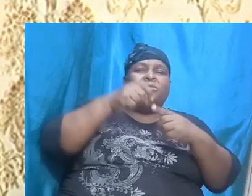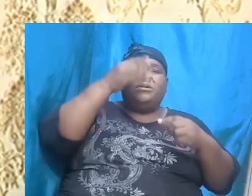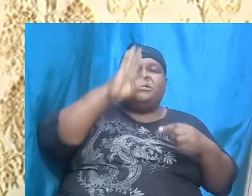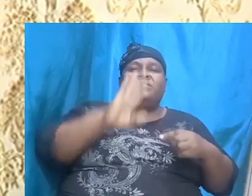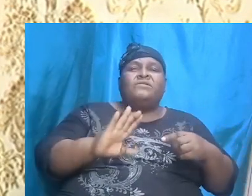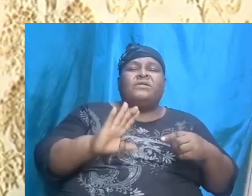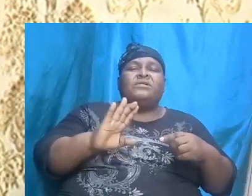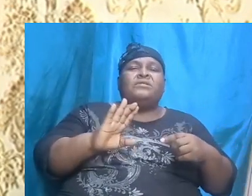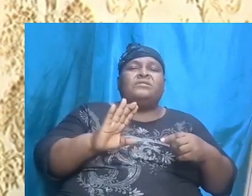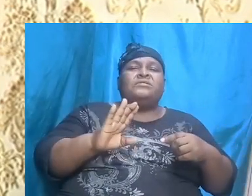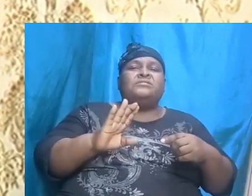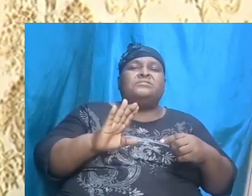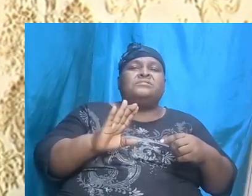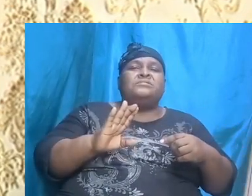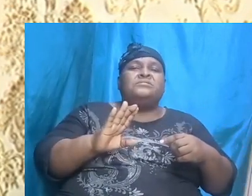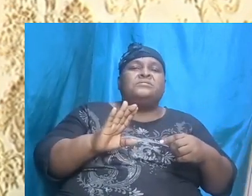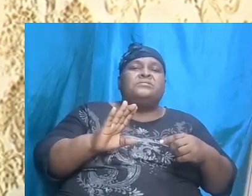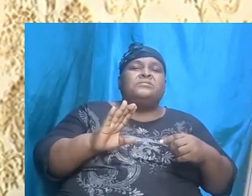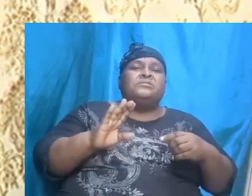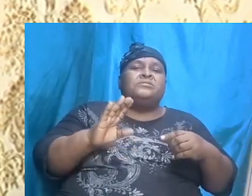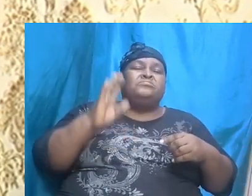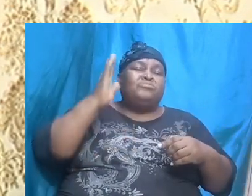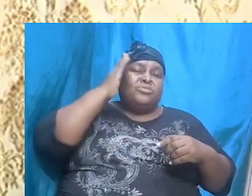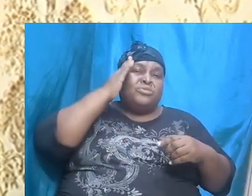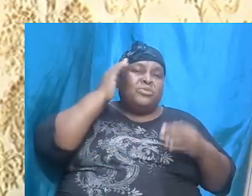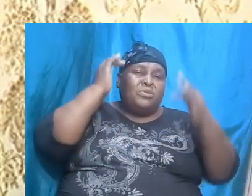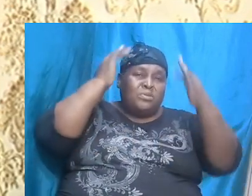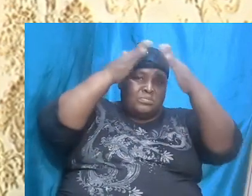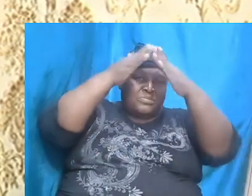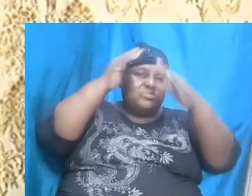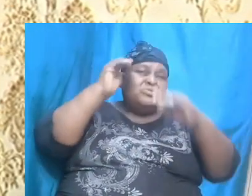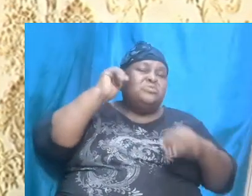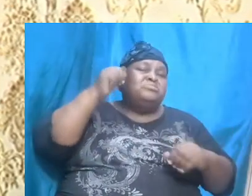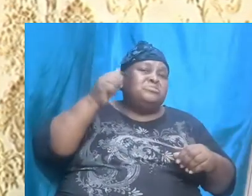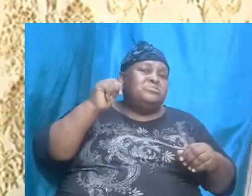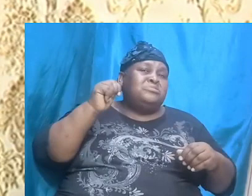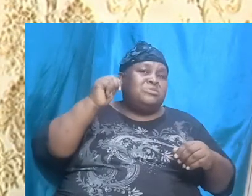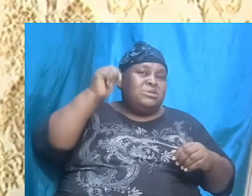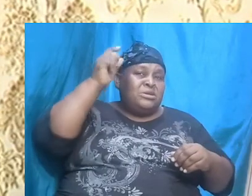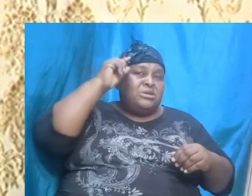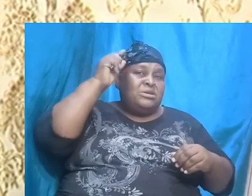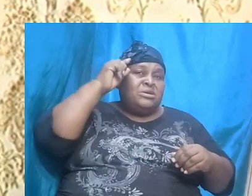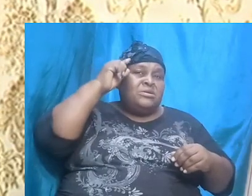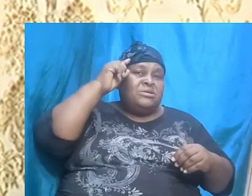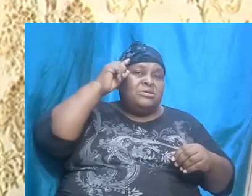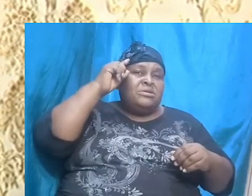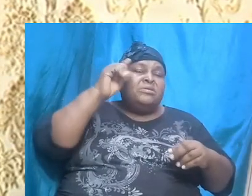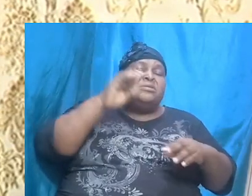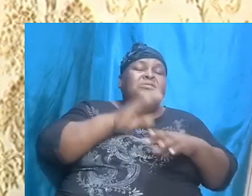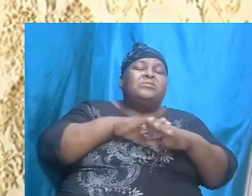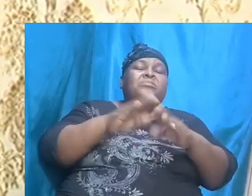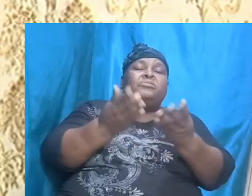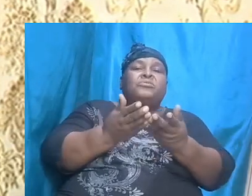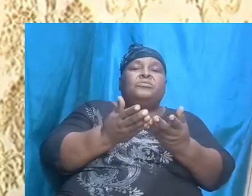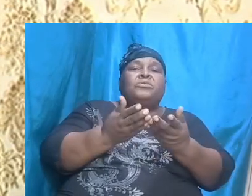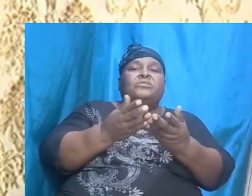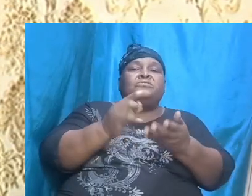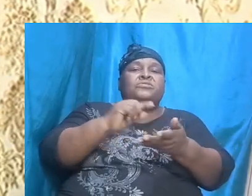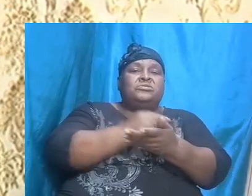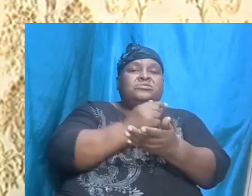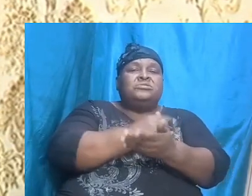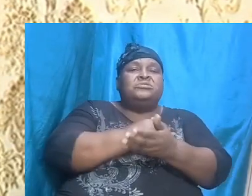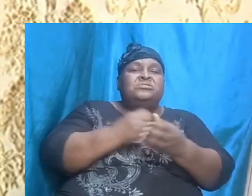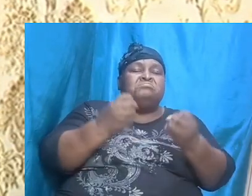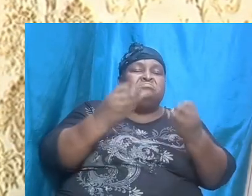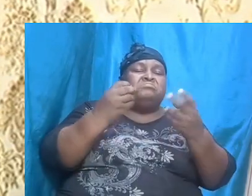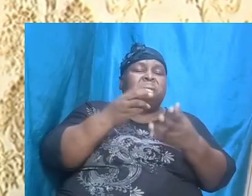lives. Amen. You know, Bishop Daly has been teaching on the subject, the book of Genesis, for a couple of weeks now.